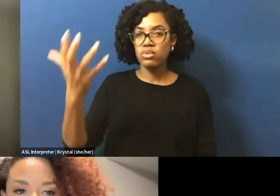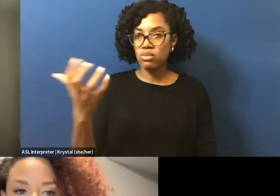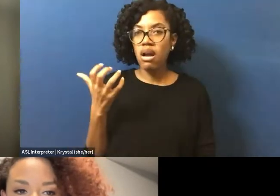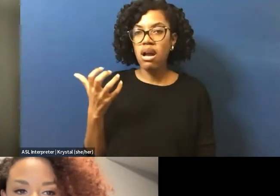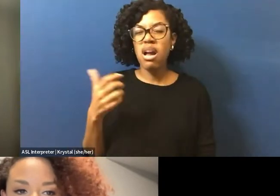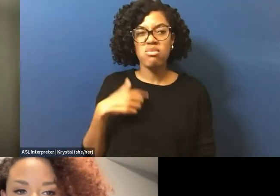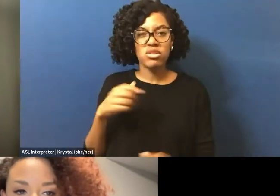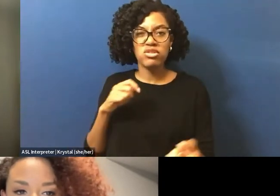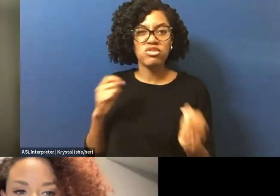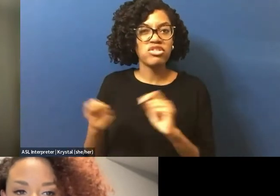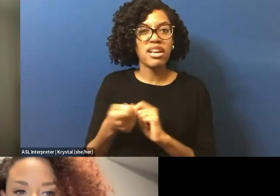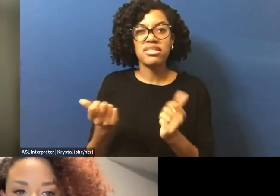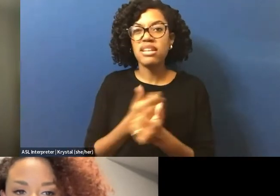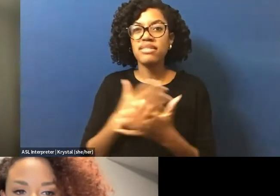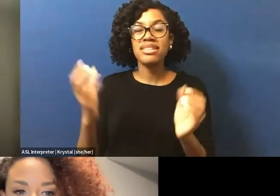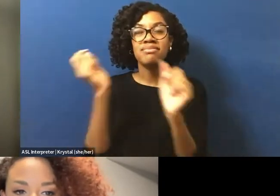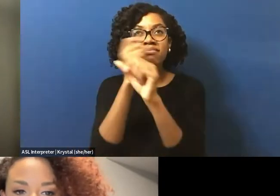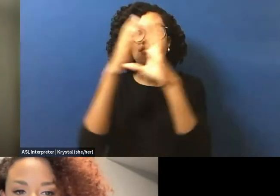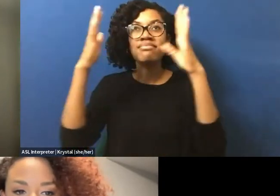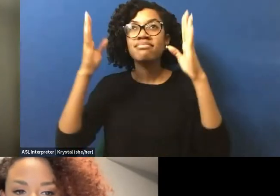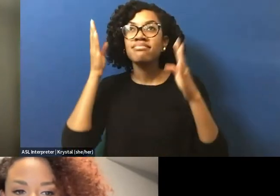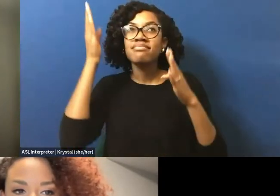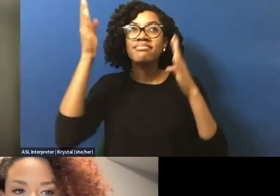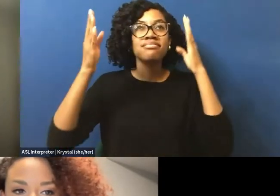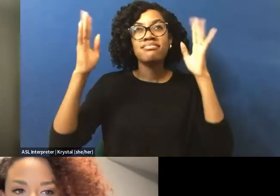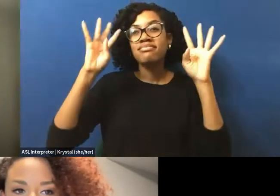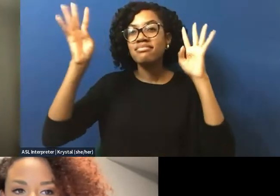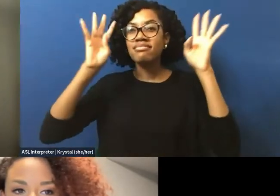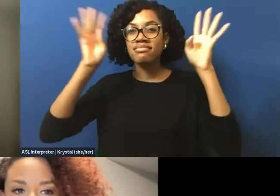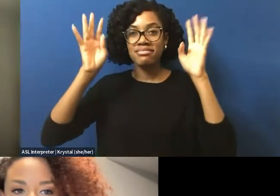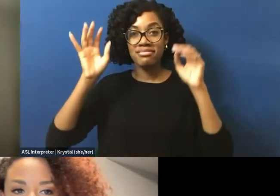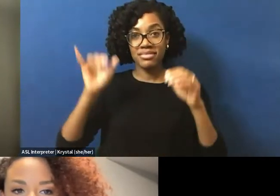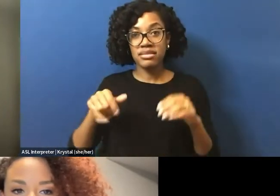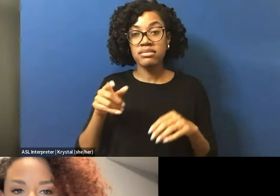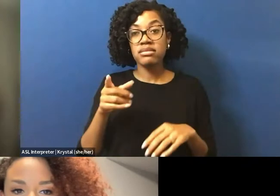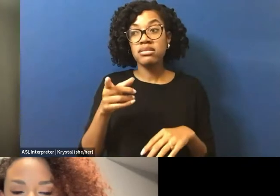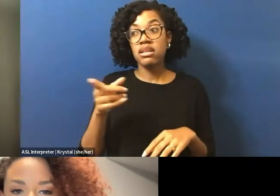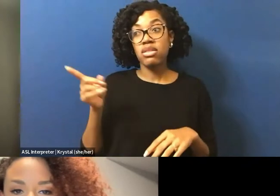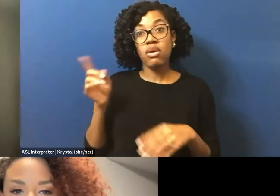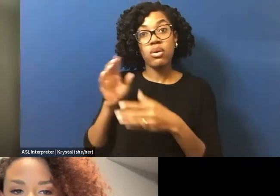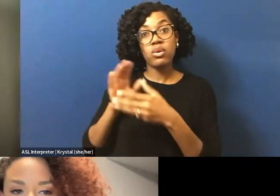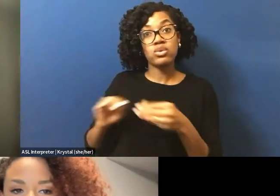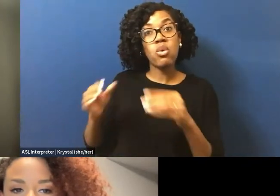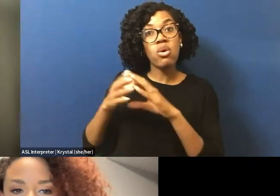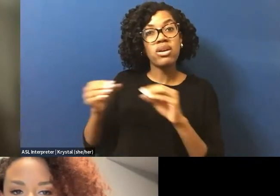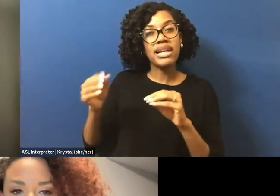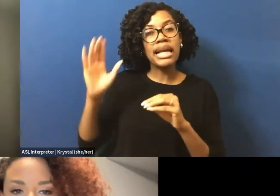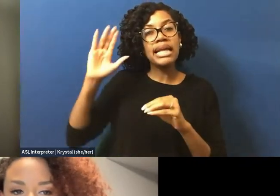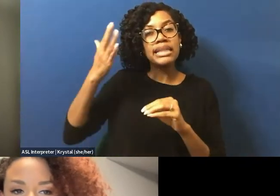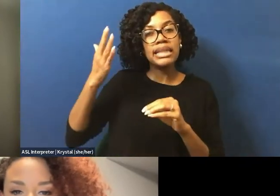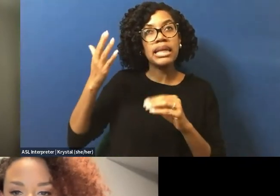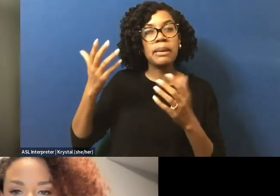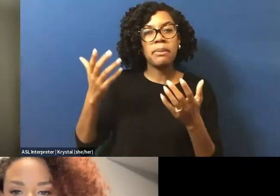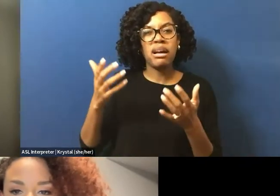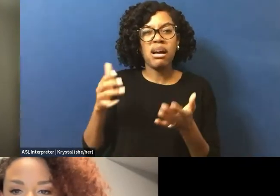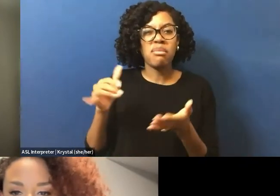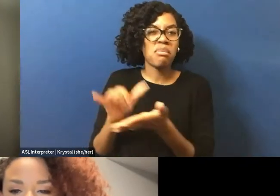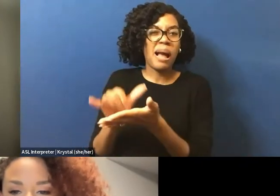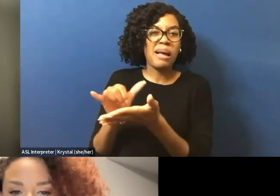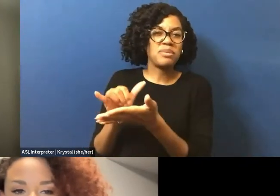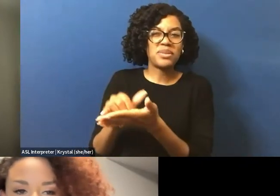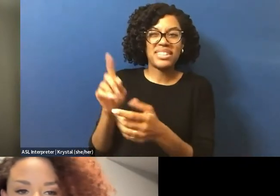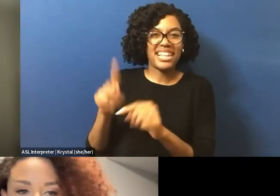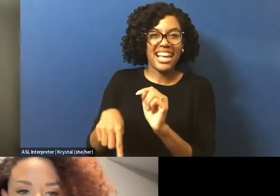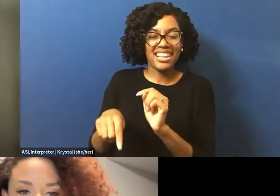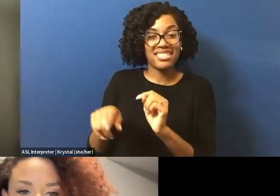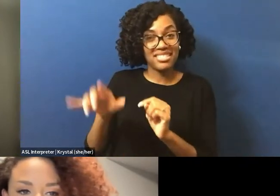so are some of their stories or ideas about how we should do things, do they seem far-fetched? Yes, otherwise they wouldn't be radical or revolutionary,